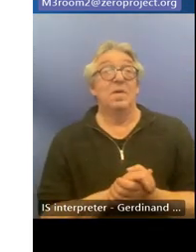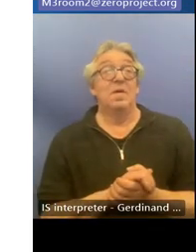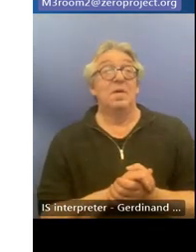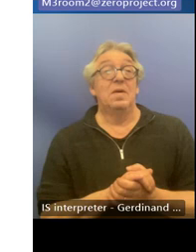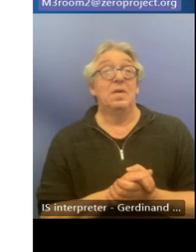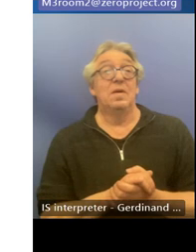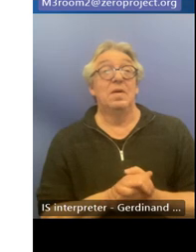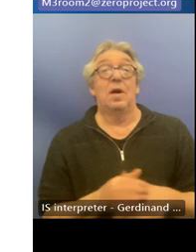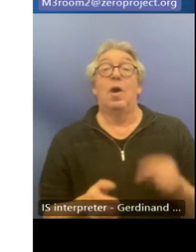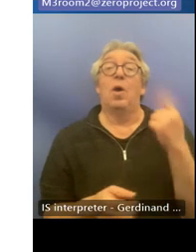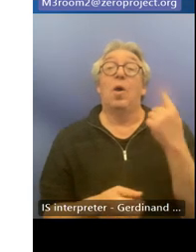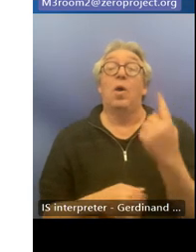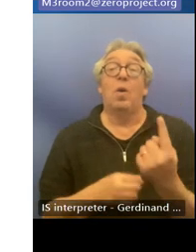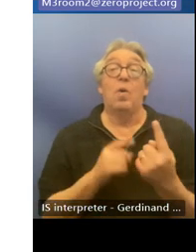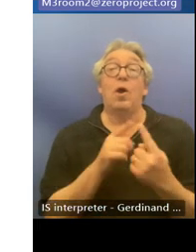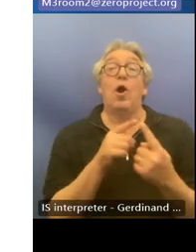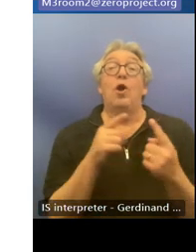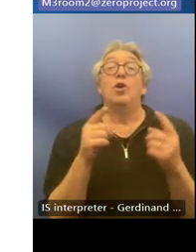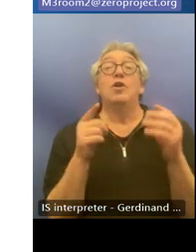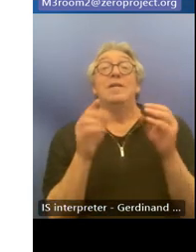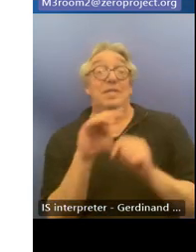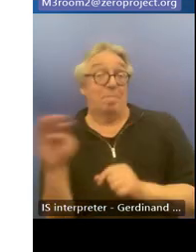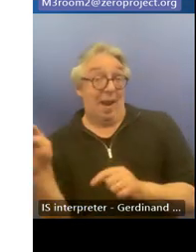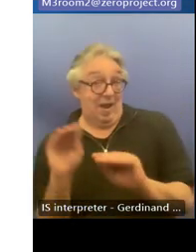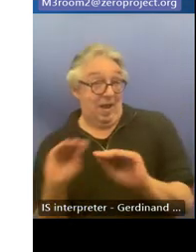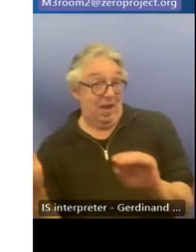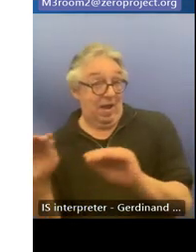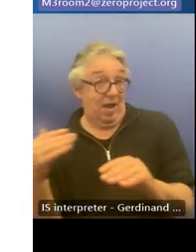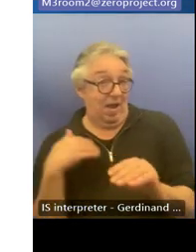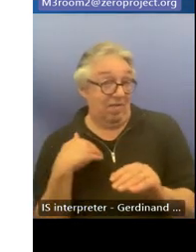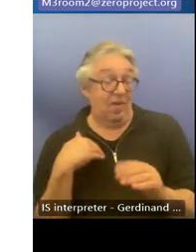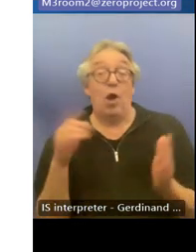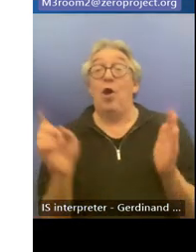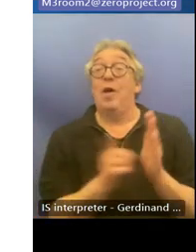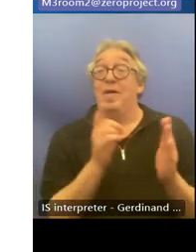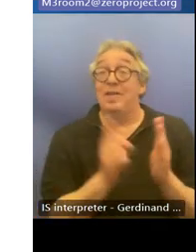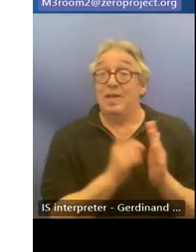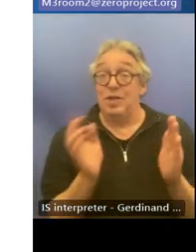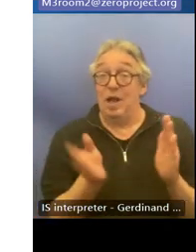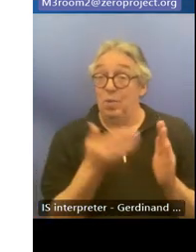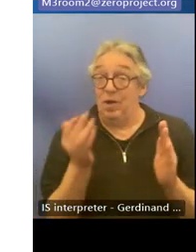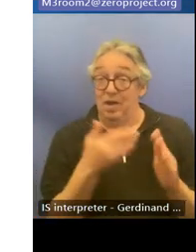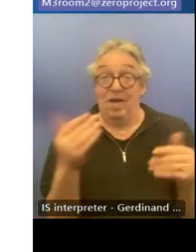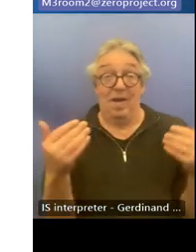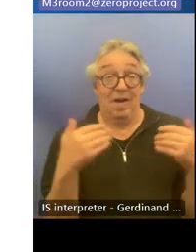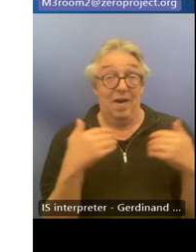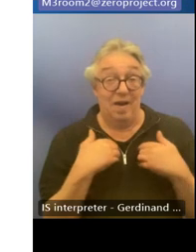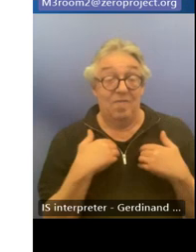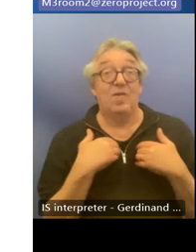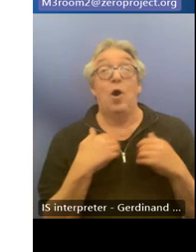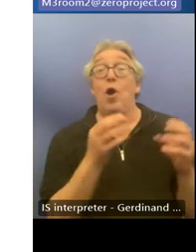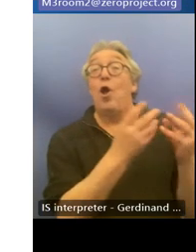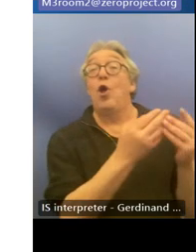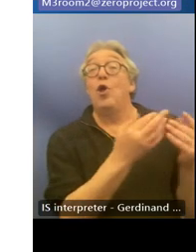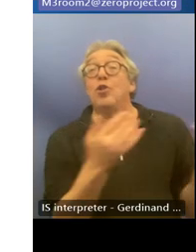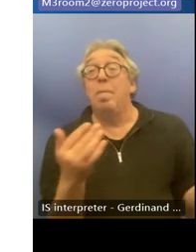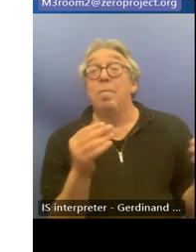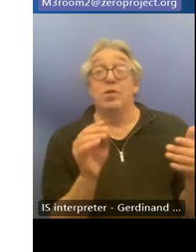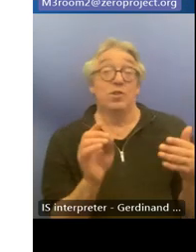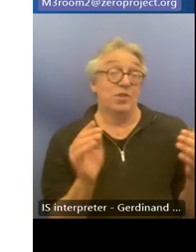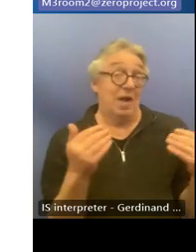one's spelling, and one's numbers. And we have a dictionary. So, if you can't think of a certain sign, you can look it up in our dictionary.